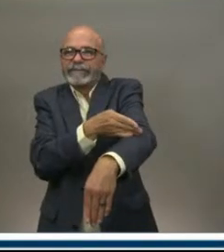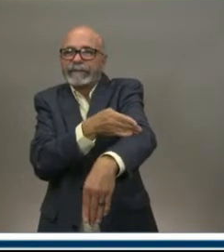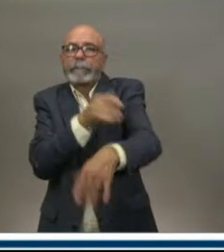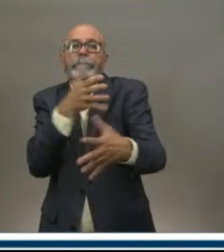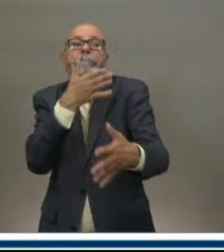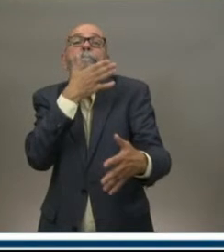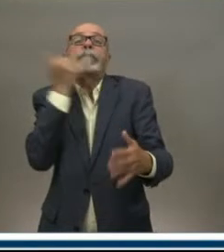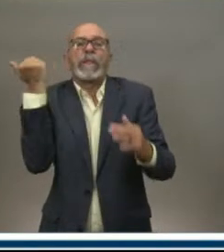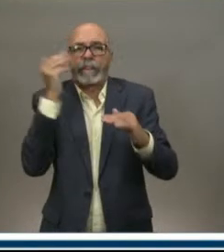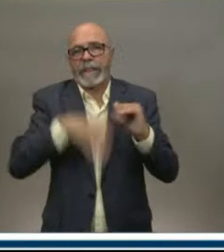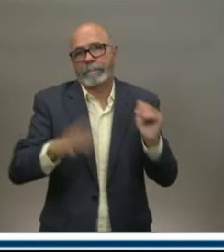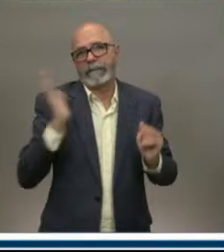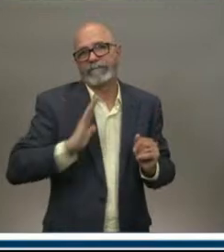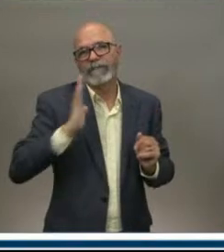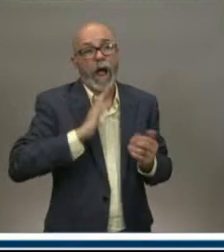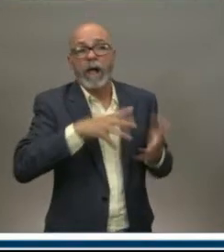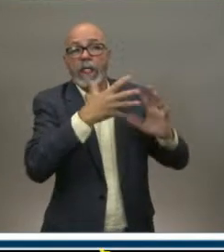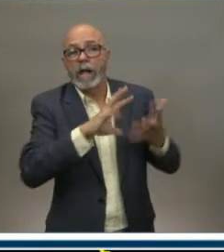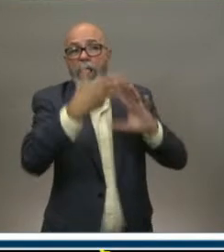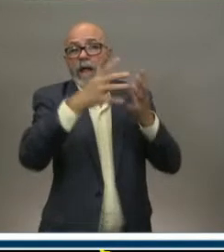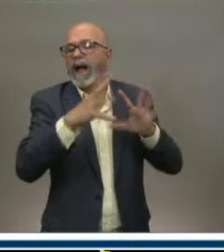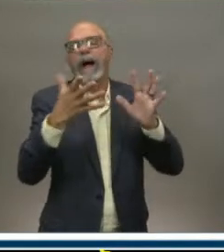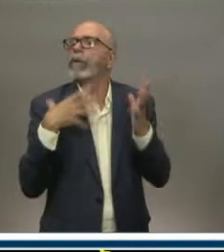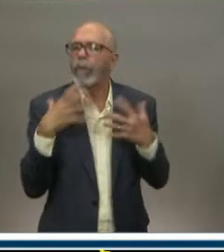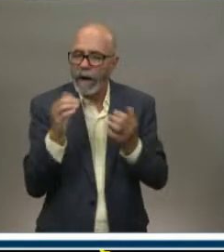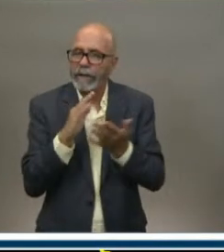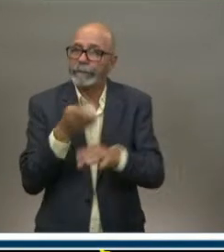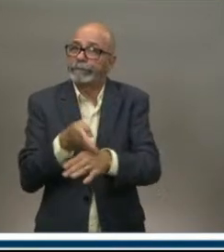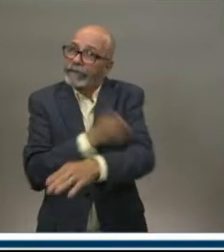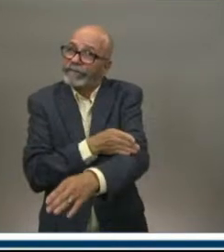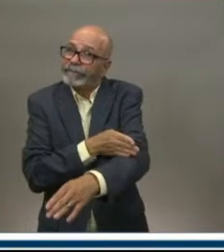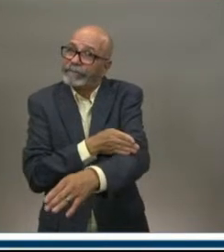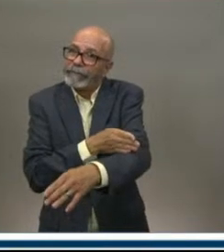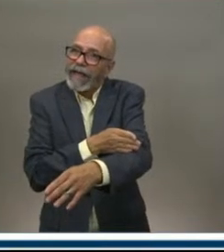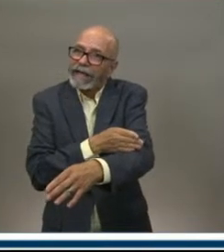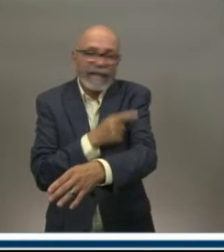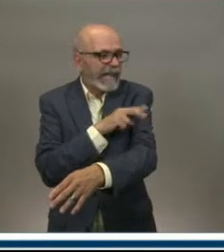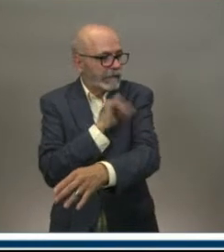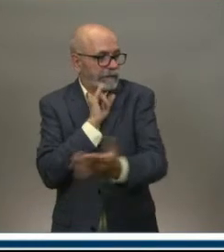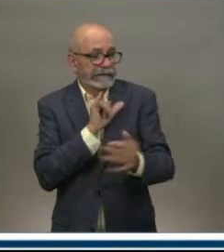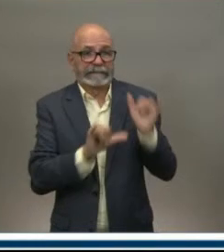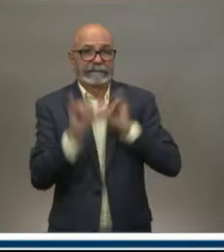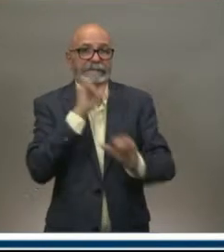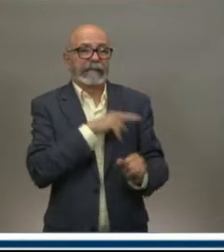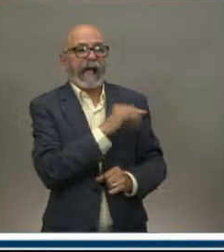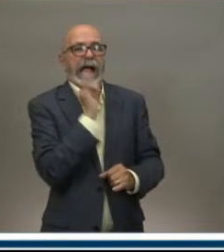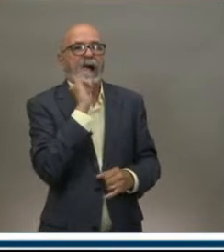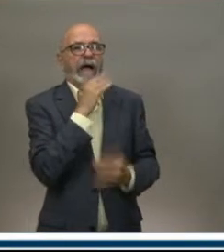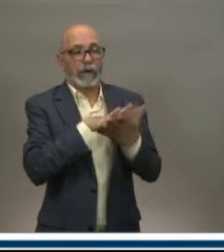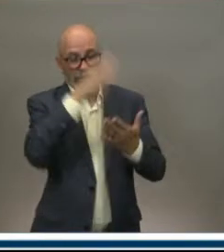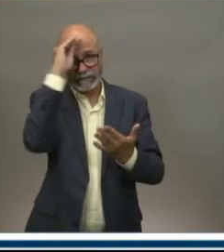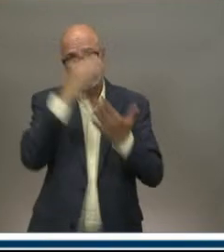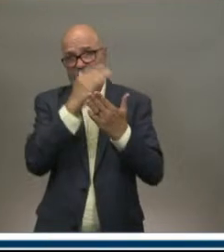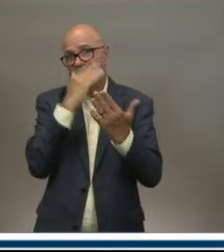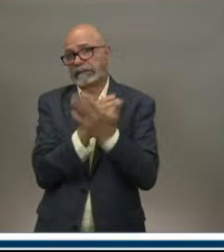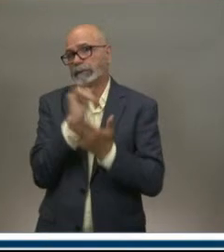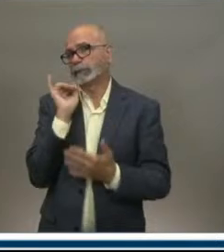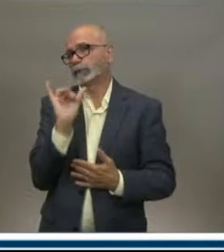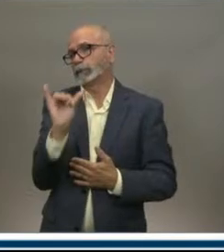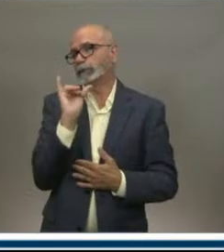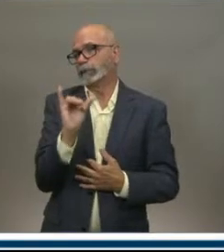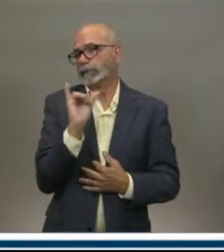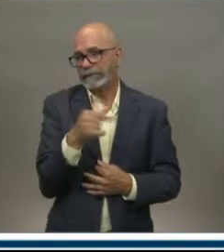previously. When you have the opportunities to see lessons learned, you conduct reports and reviews to chart a